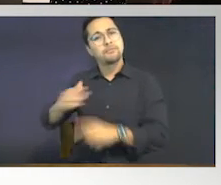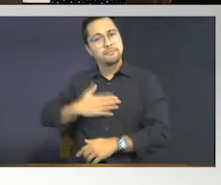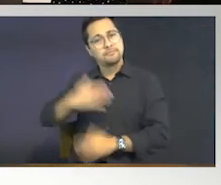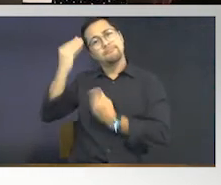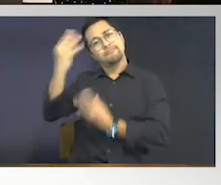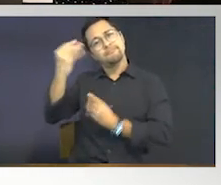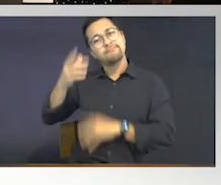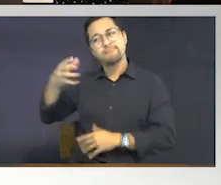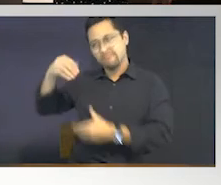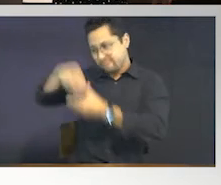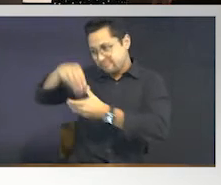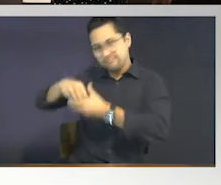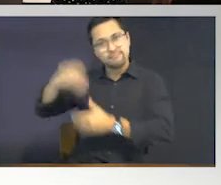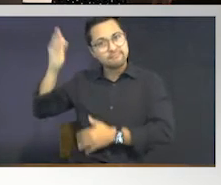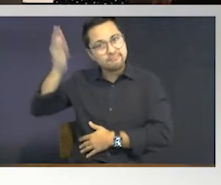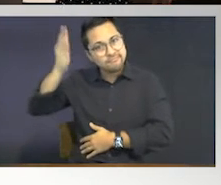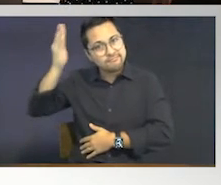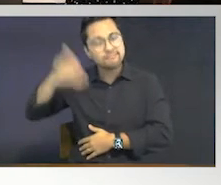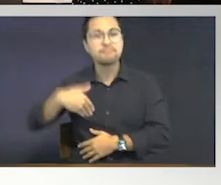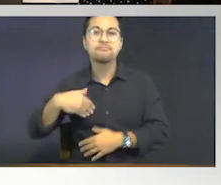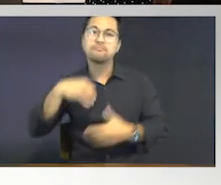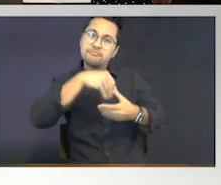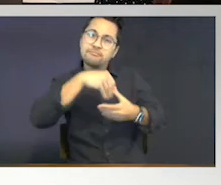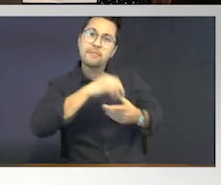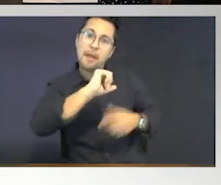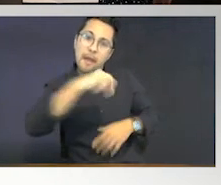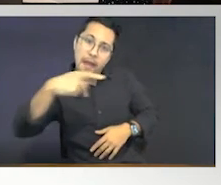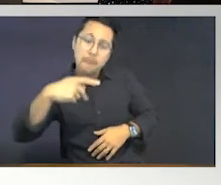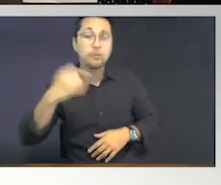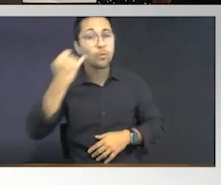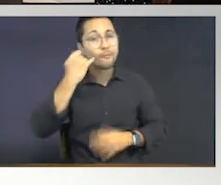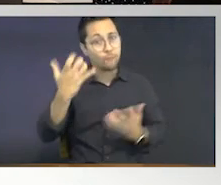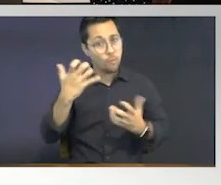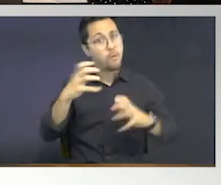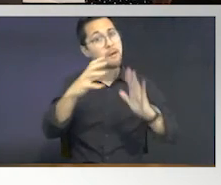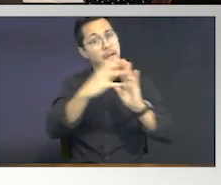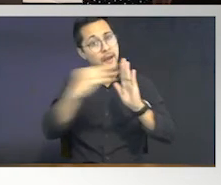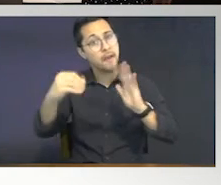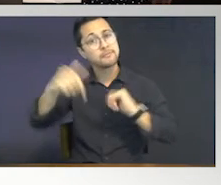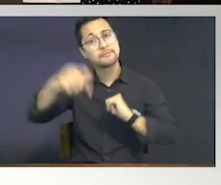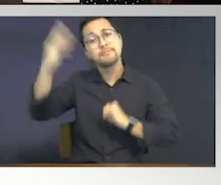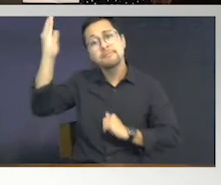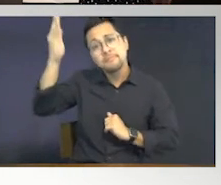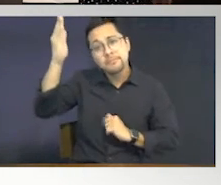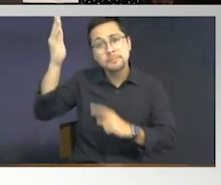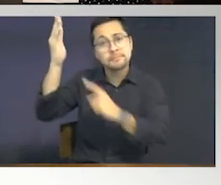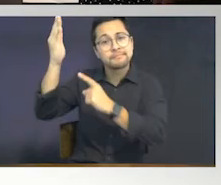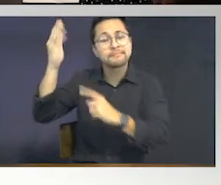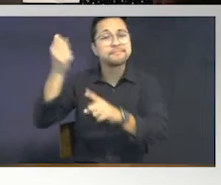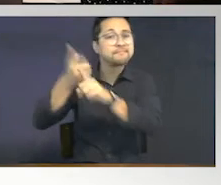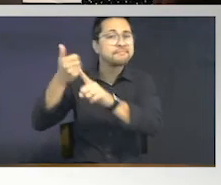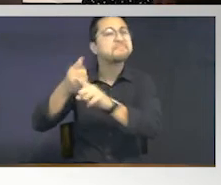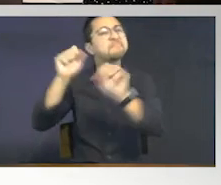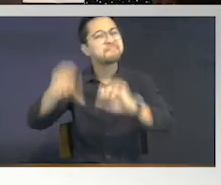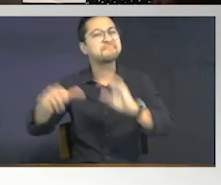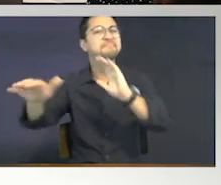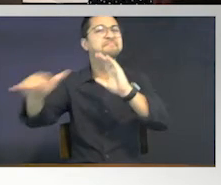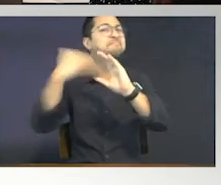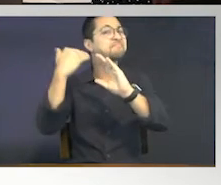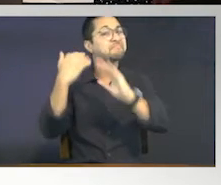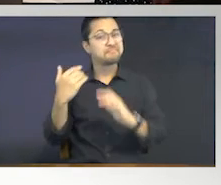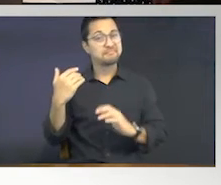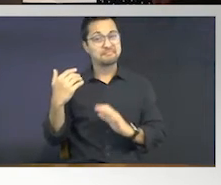is in the program and in the app. So if you do want a copy of the PowerPoint, you can shoot me an email right